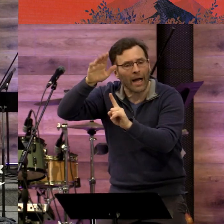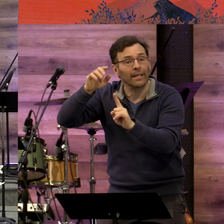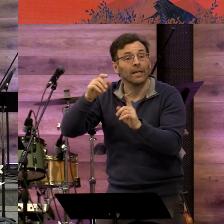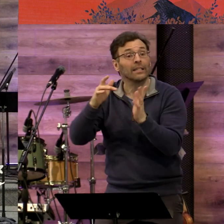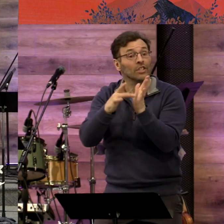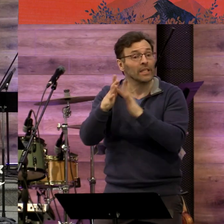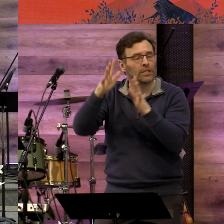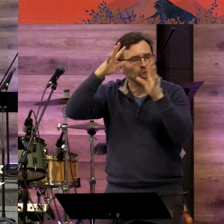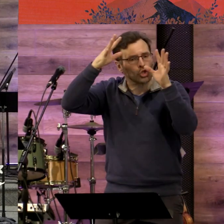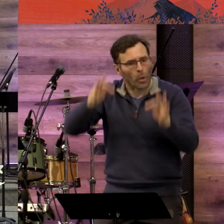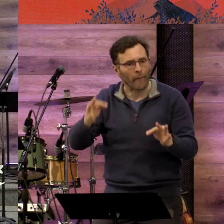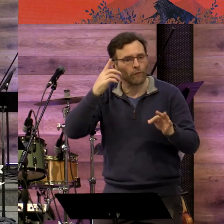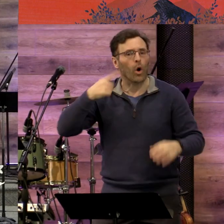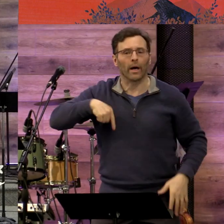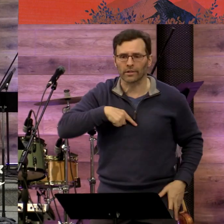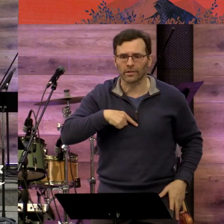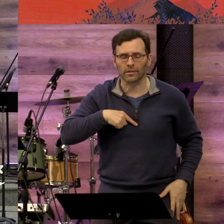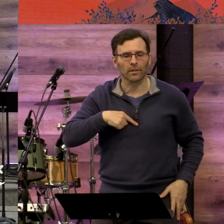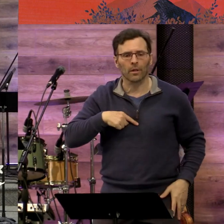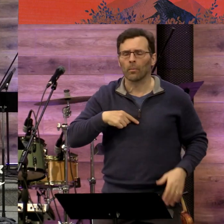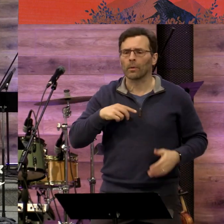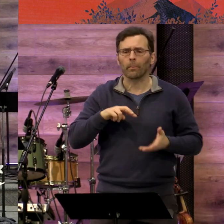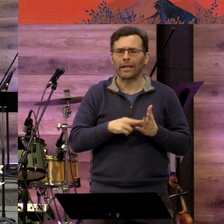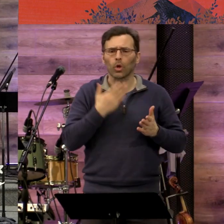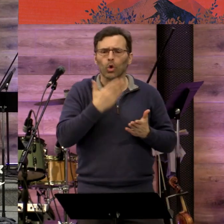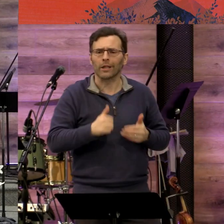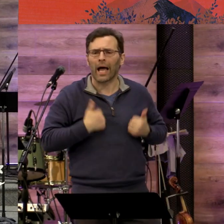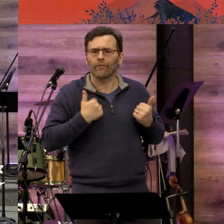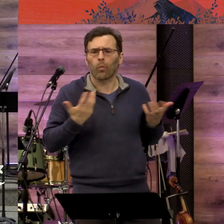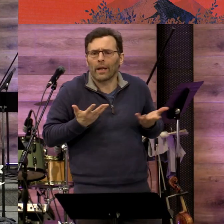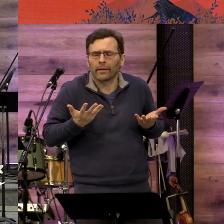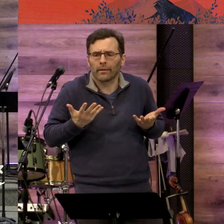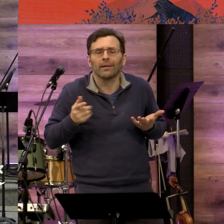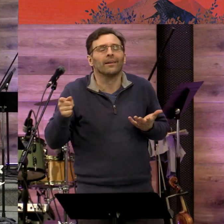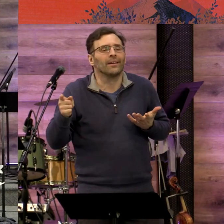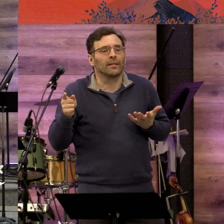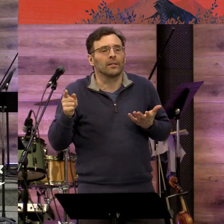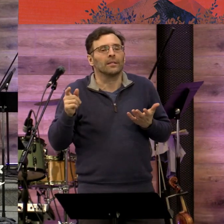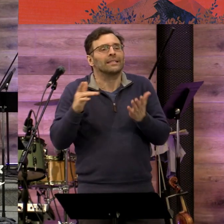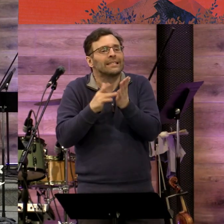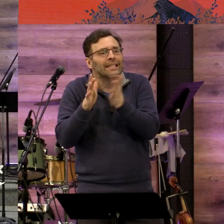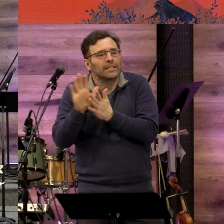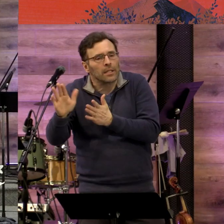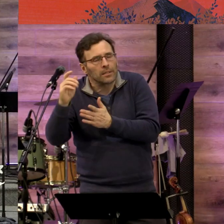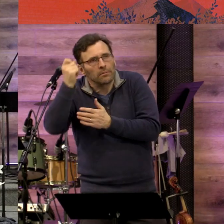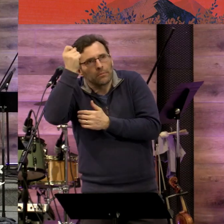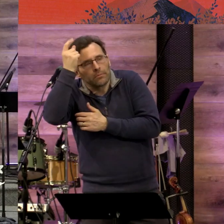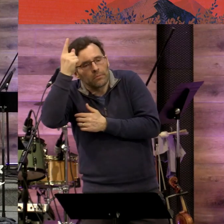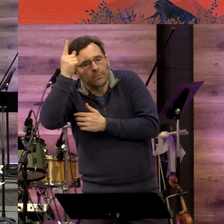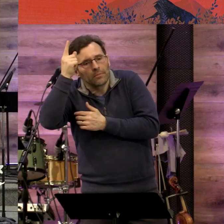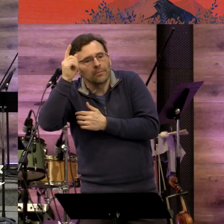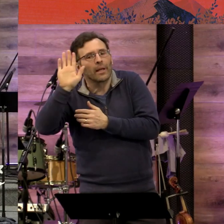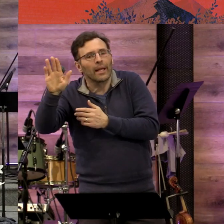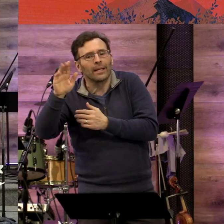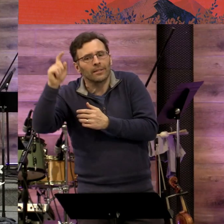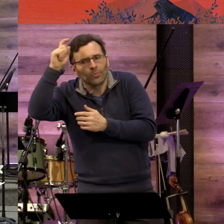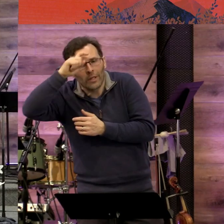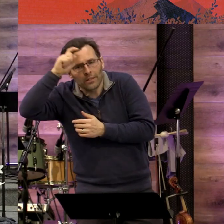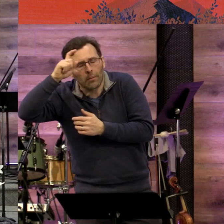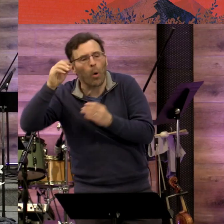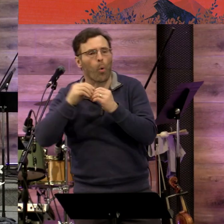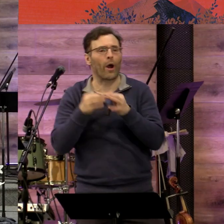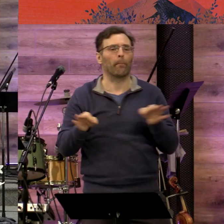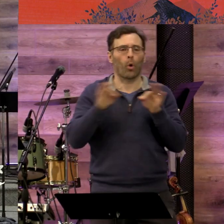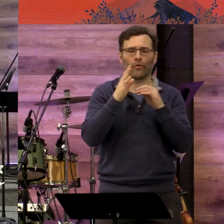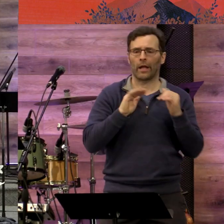determine for us what the good life is. His insight is more important than ours.